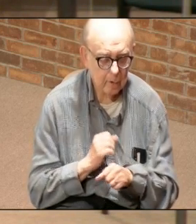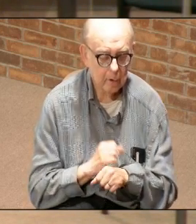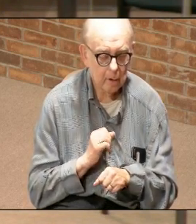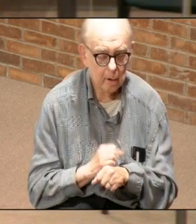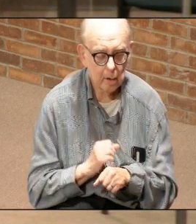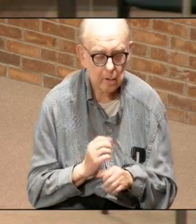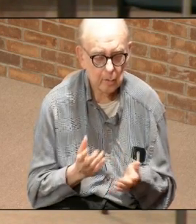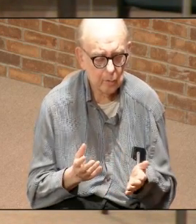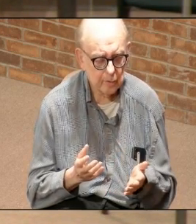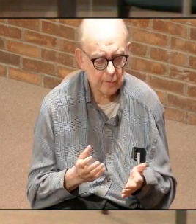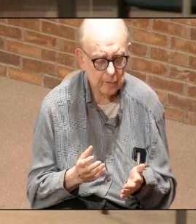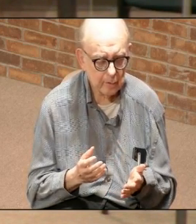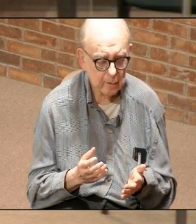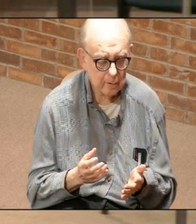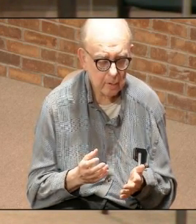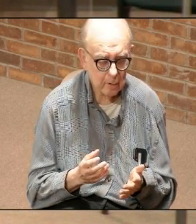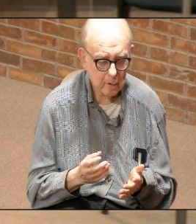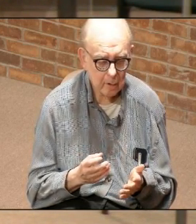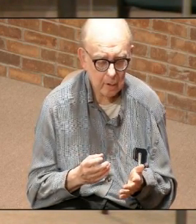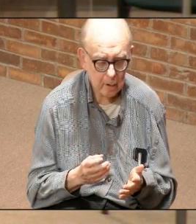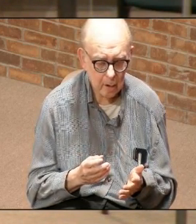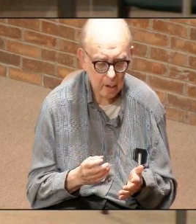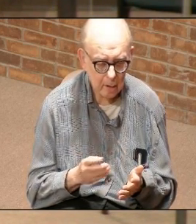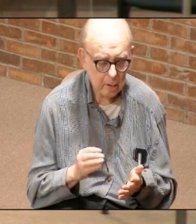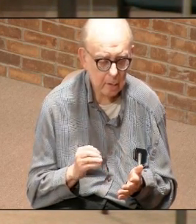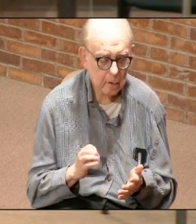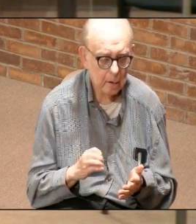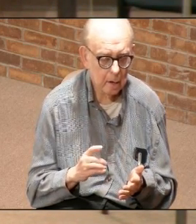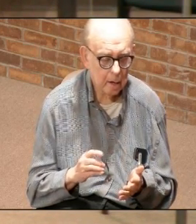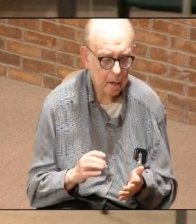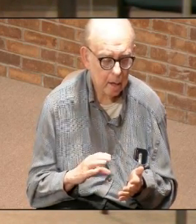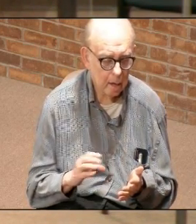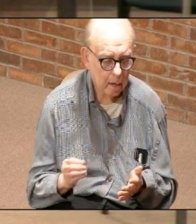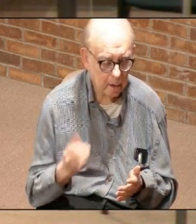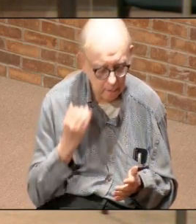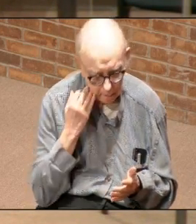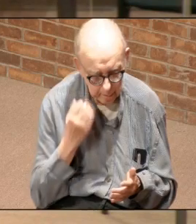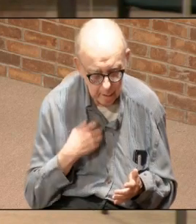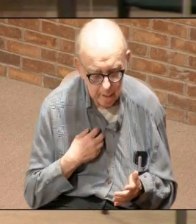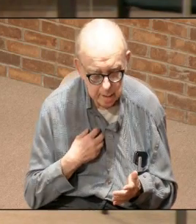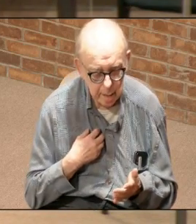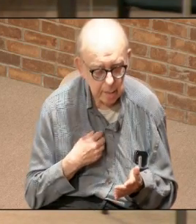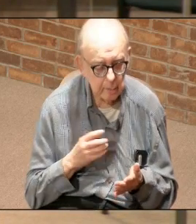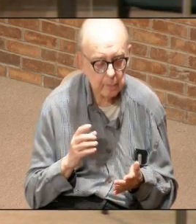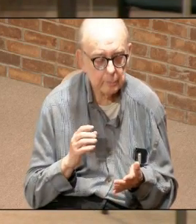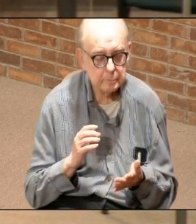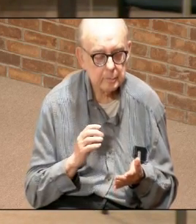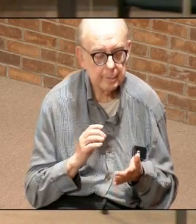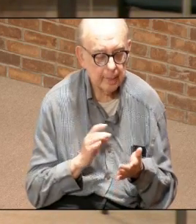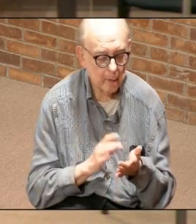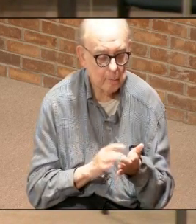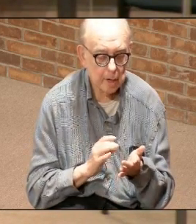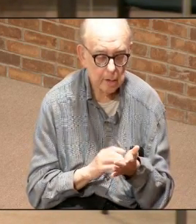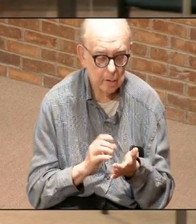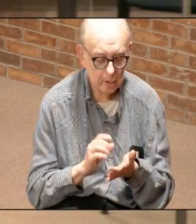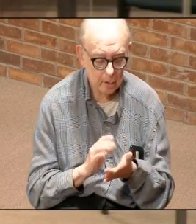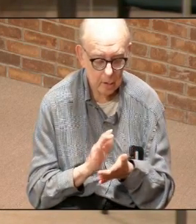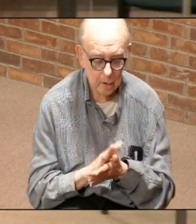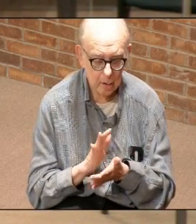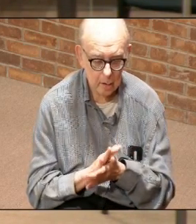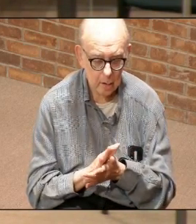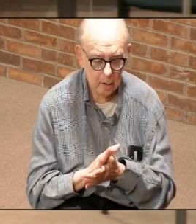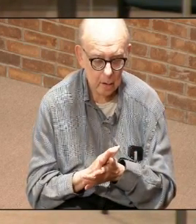Scripts, but I forget who it was in Fairfield, Medco. So if you had a prescription, she